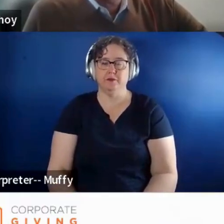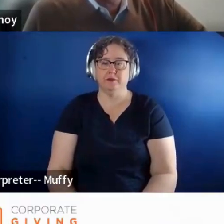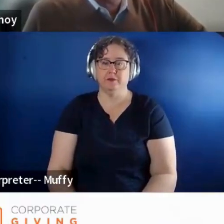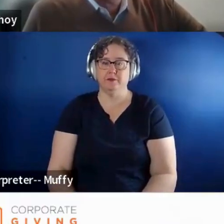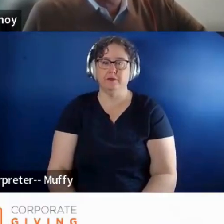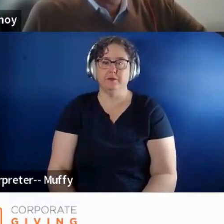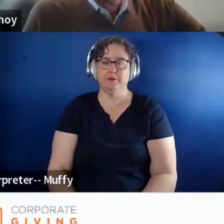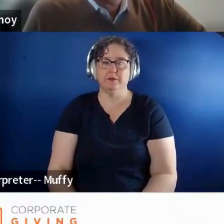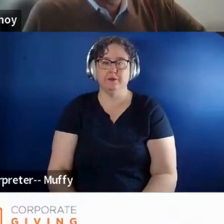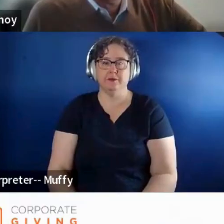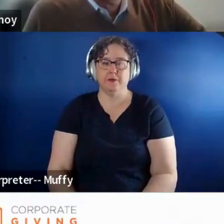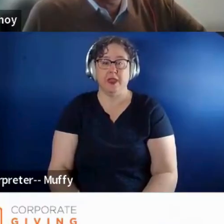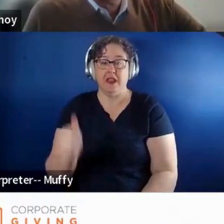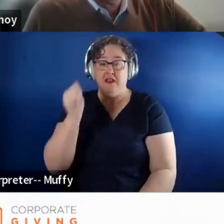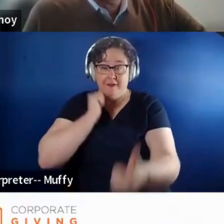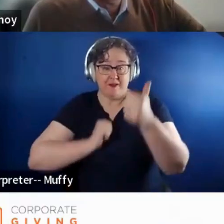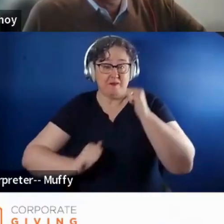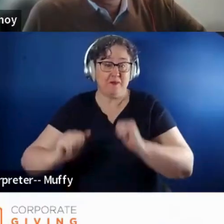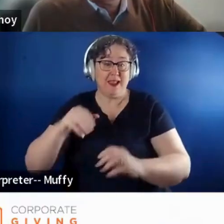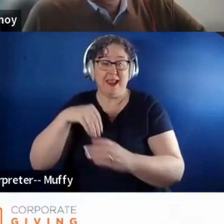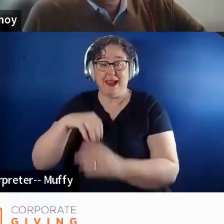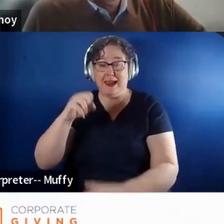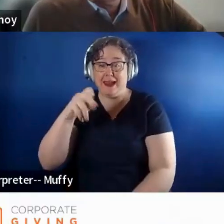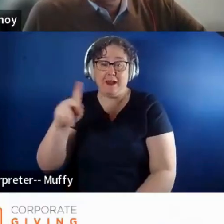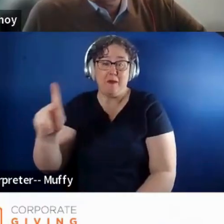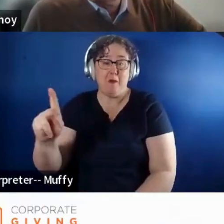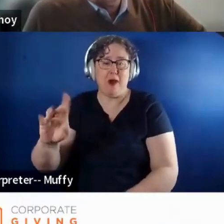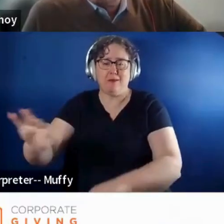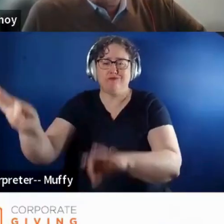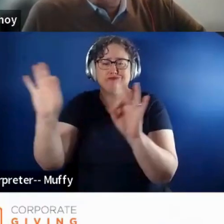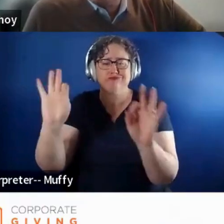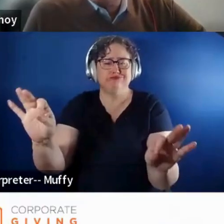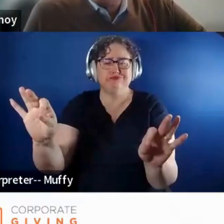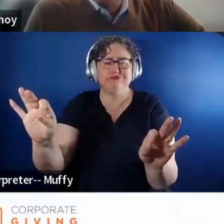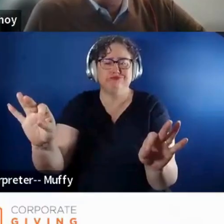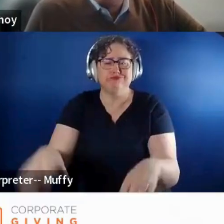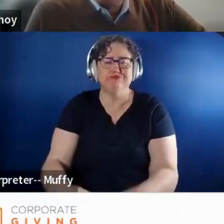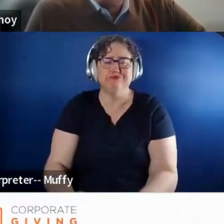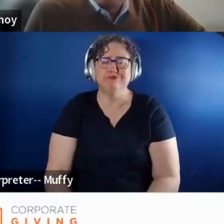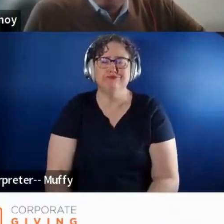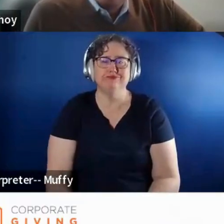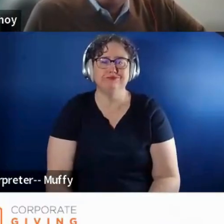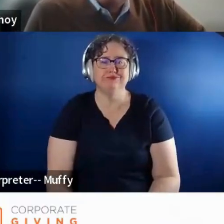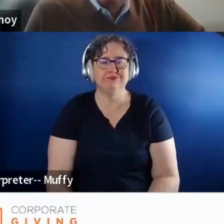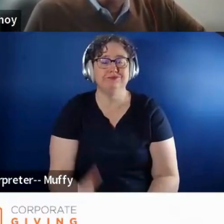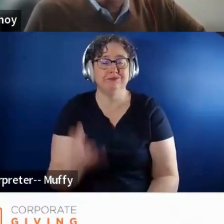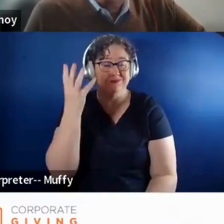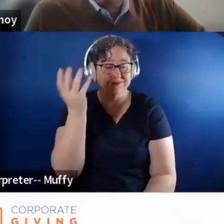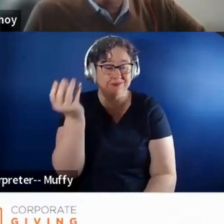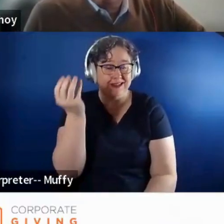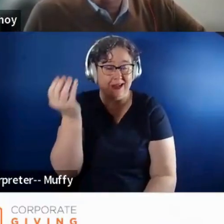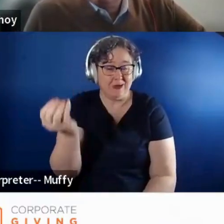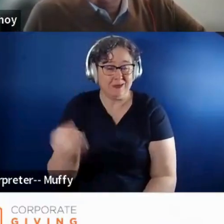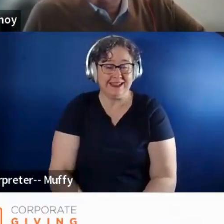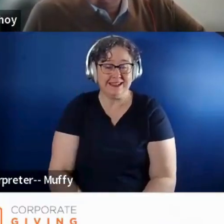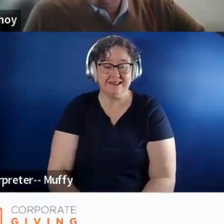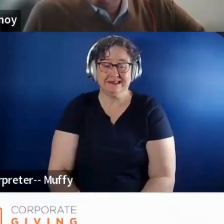in a park, you're golden. There you go. But outside of